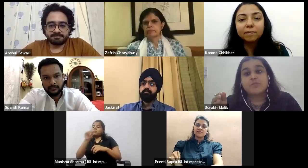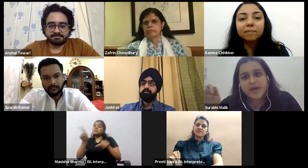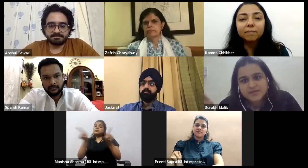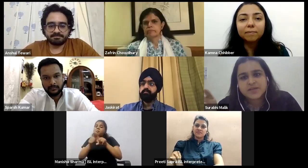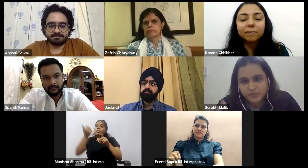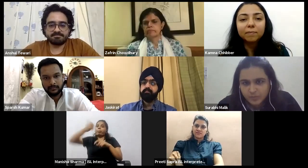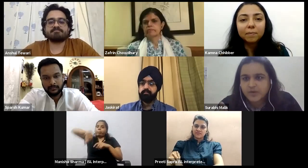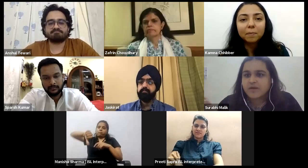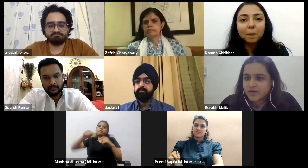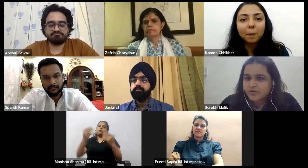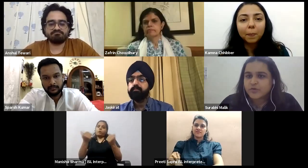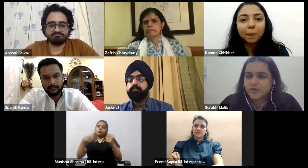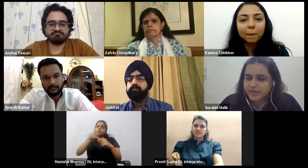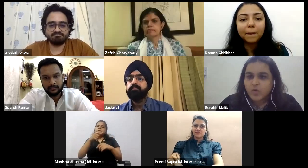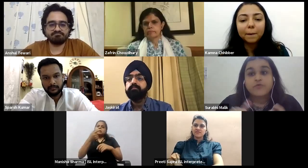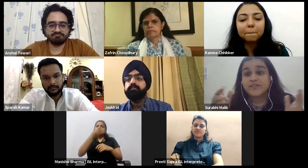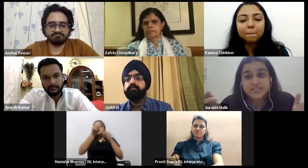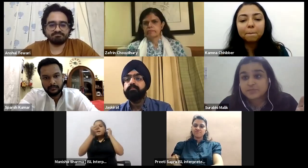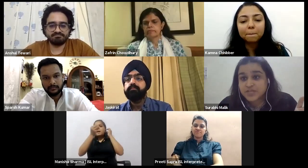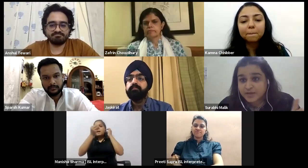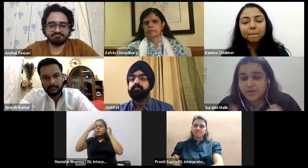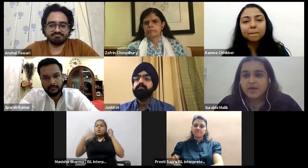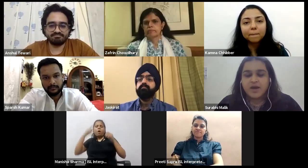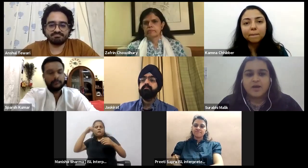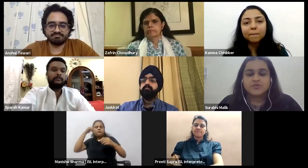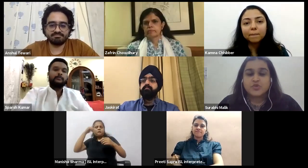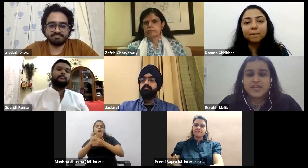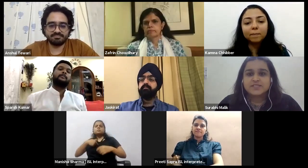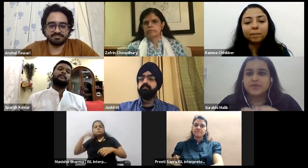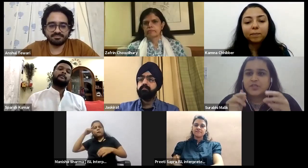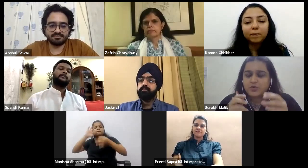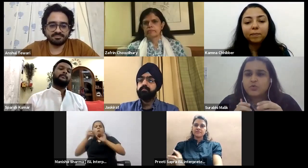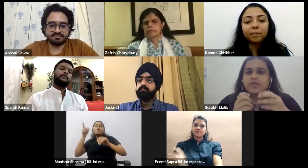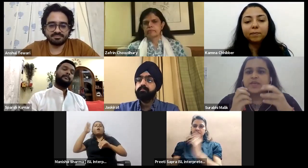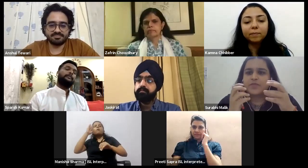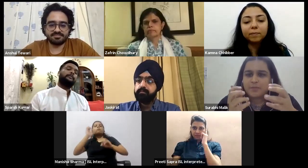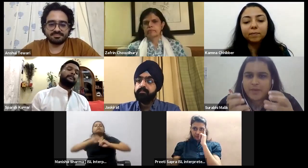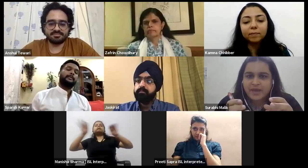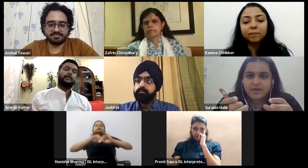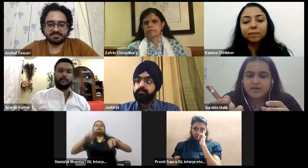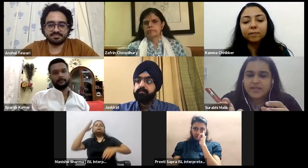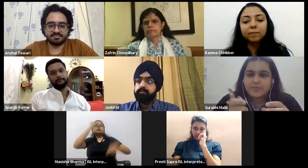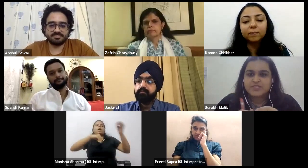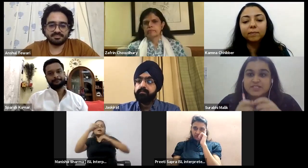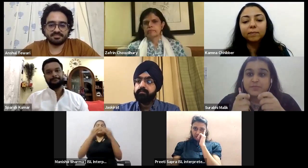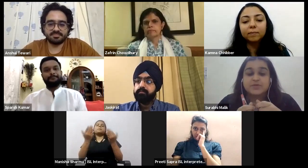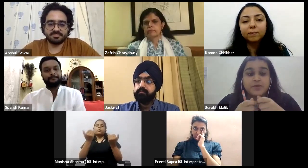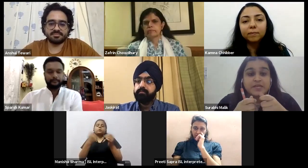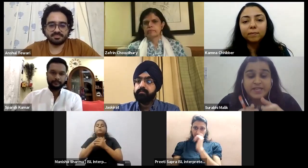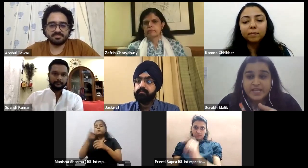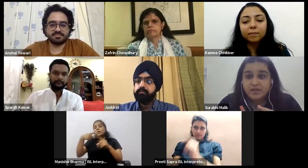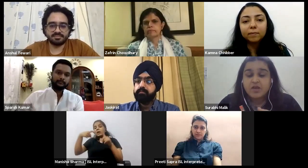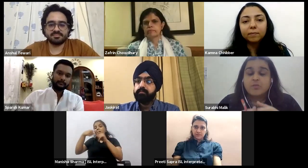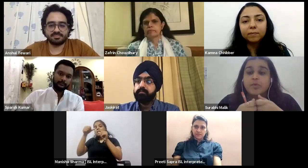best bias confirmer, for them, often at the same time. So yes, when you give them back, like Kamna said, a